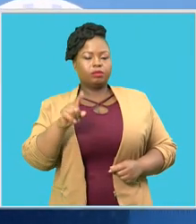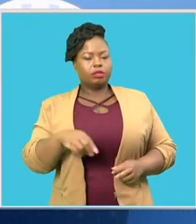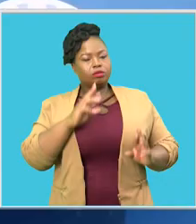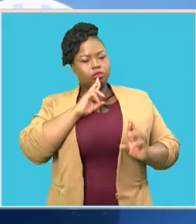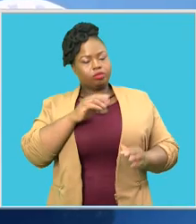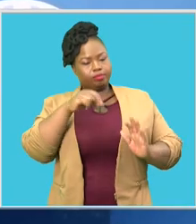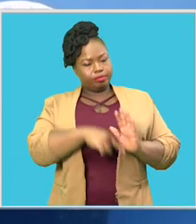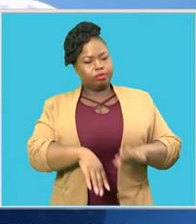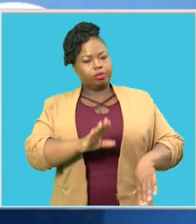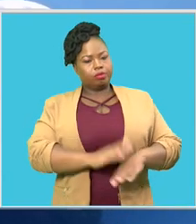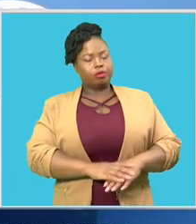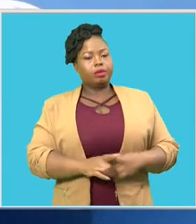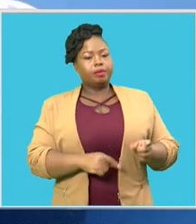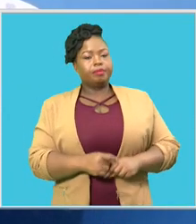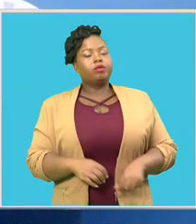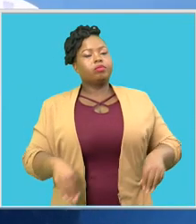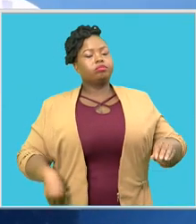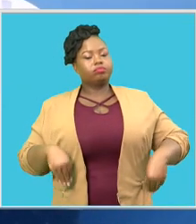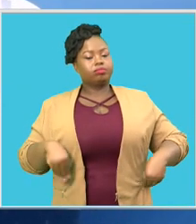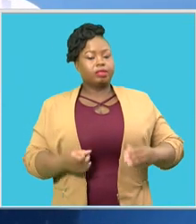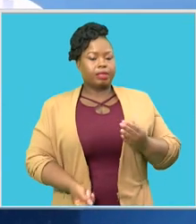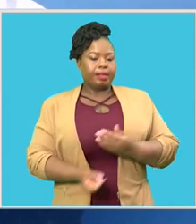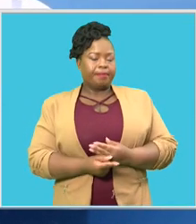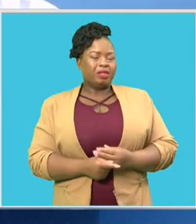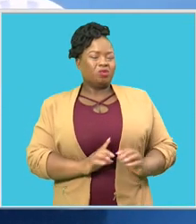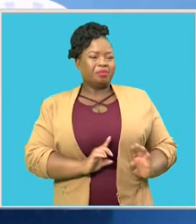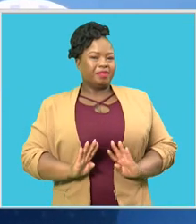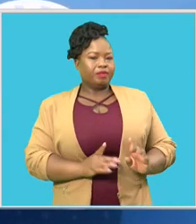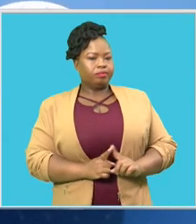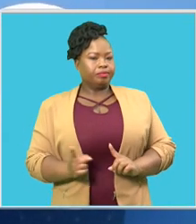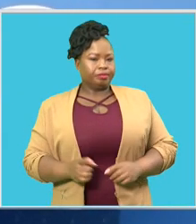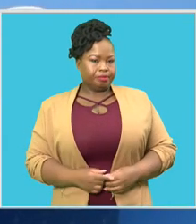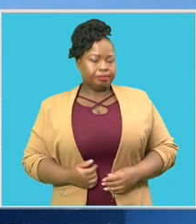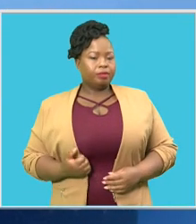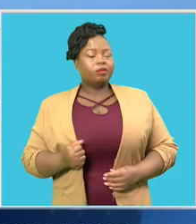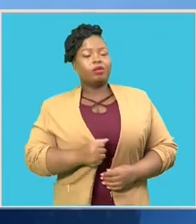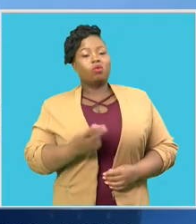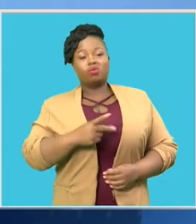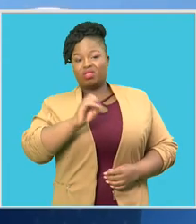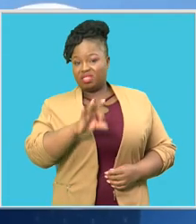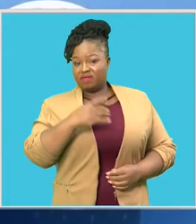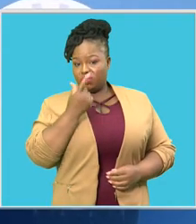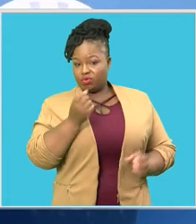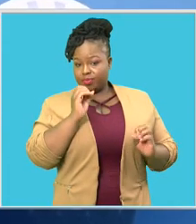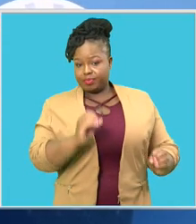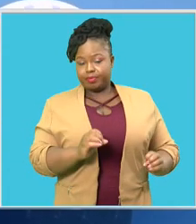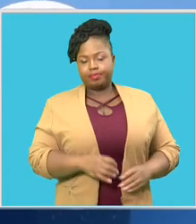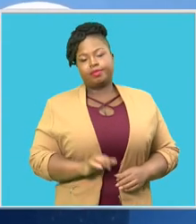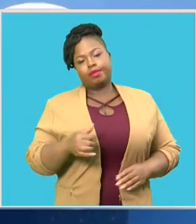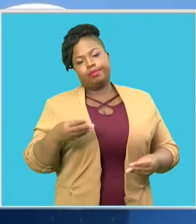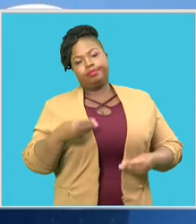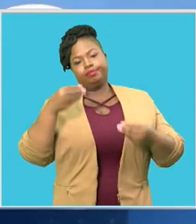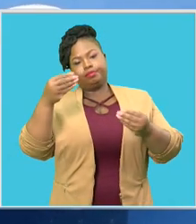yophenyo esifundazweni yezinsolo zenkohlakalo nokungaphathi ngendlela. Uthi ke kungenjalo lolu daba